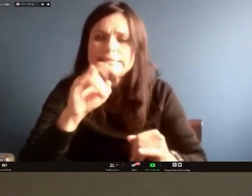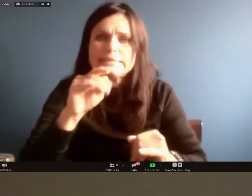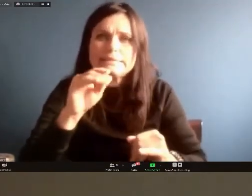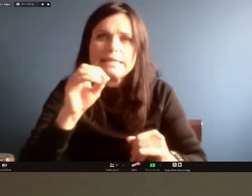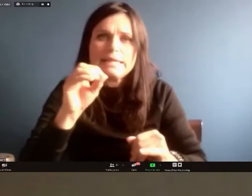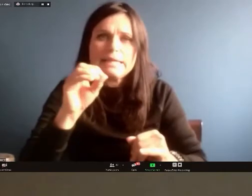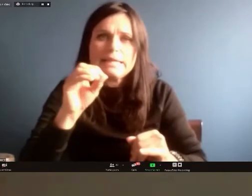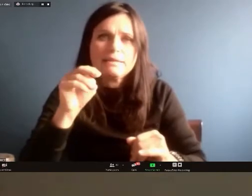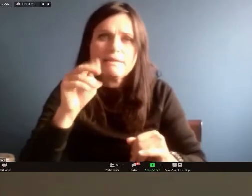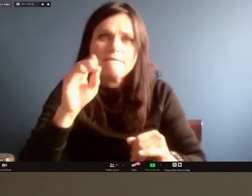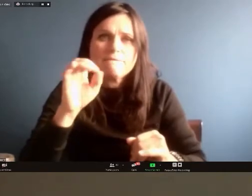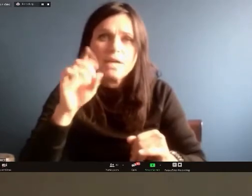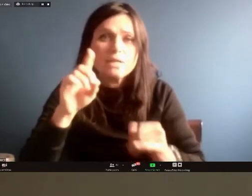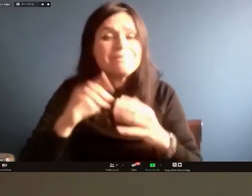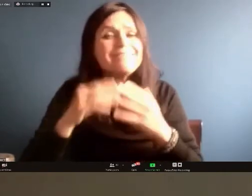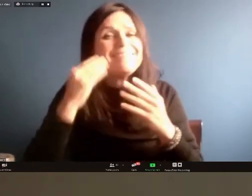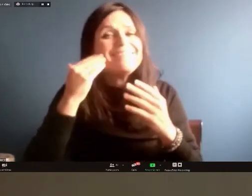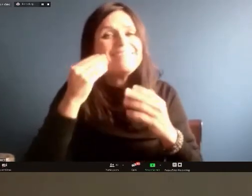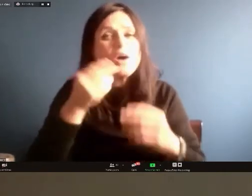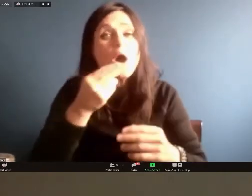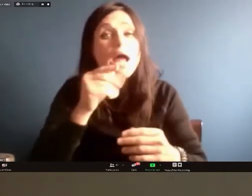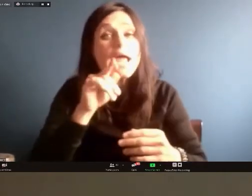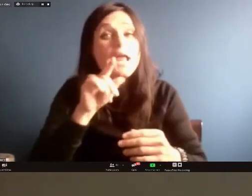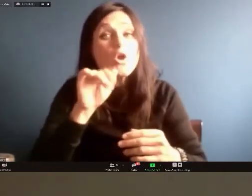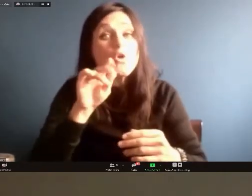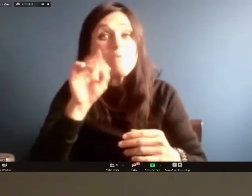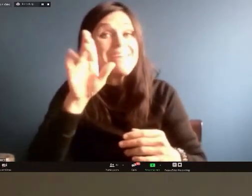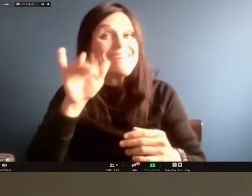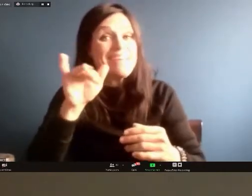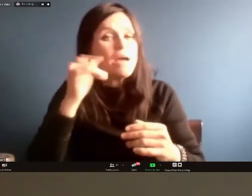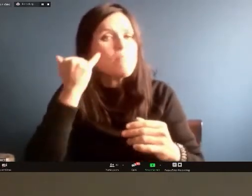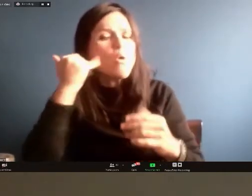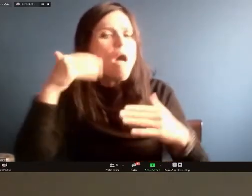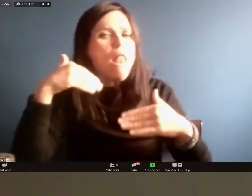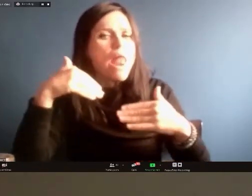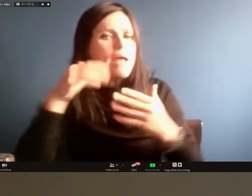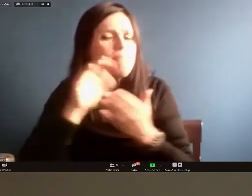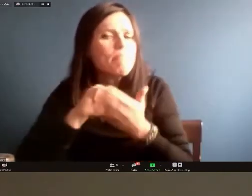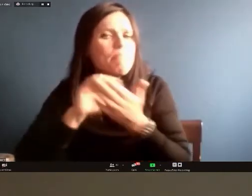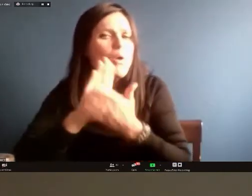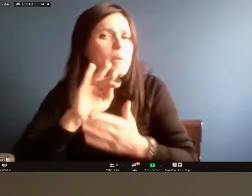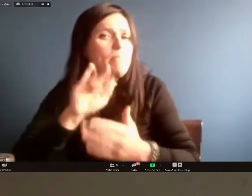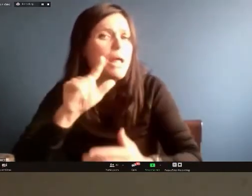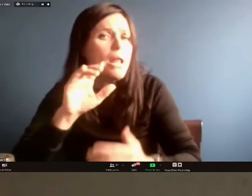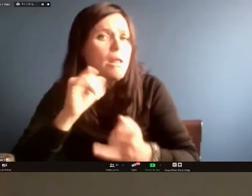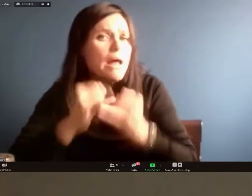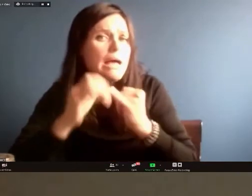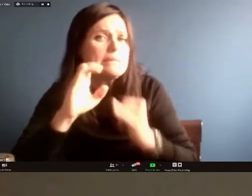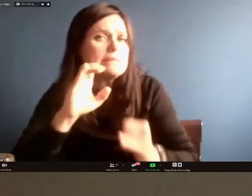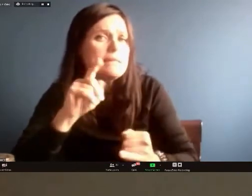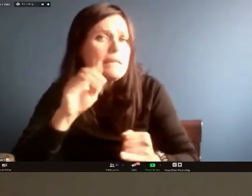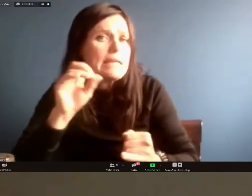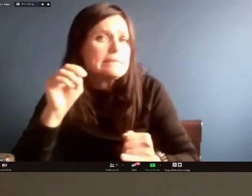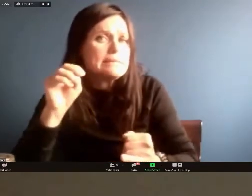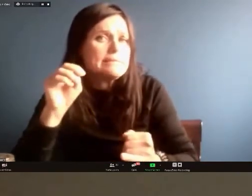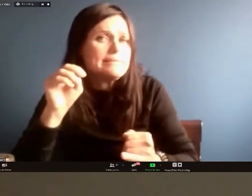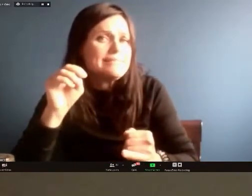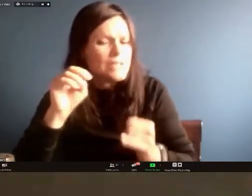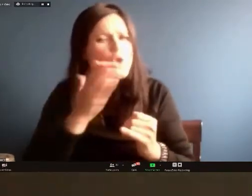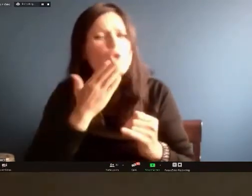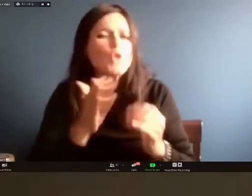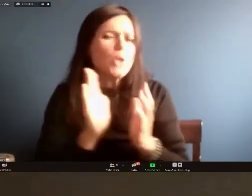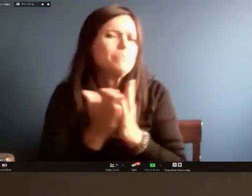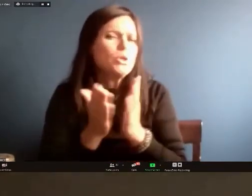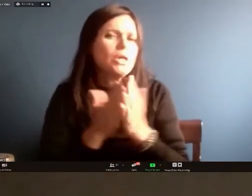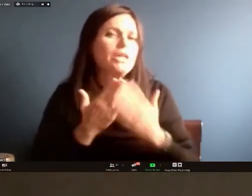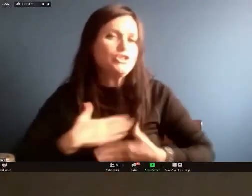Rodham hadn't married Bill Clinton. It's a great book. I really enjoyed it. And then other